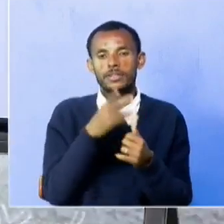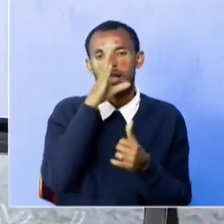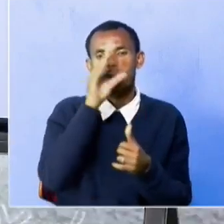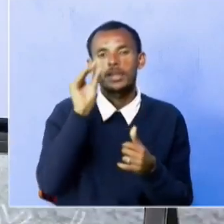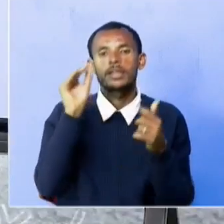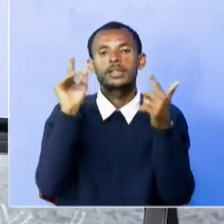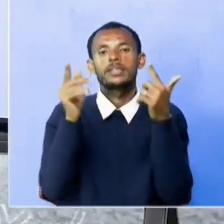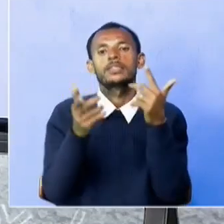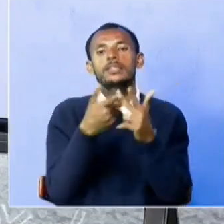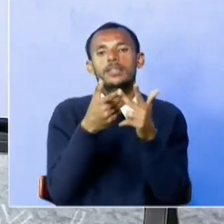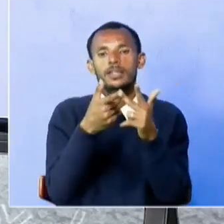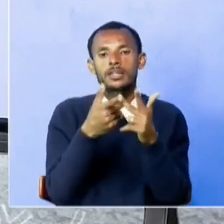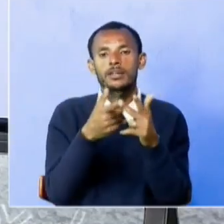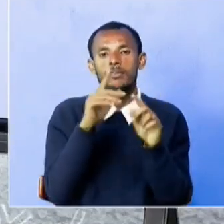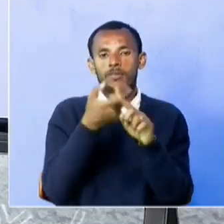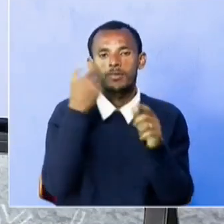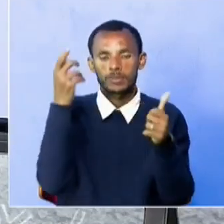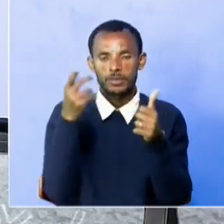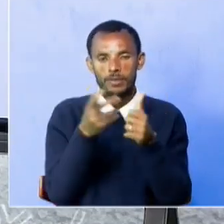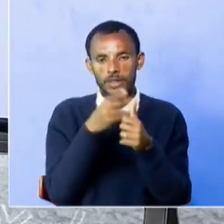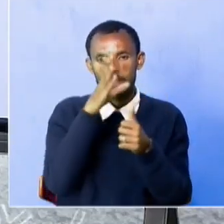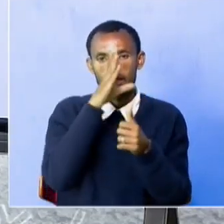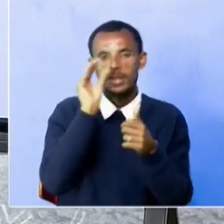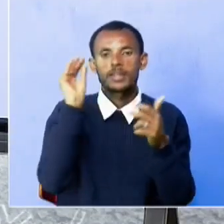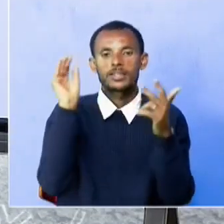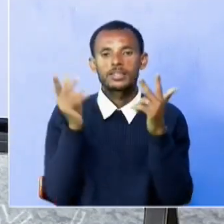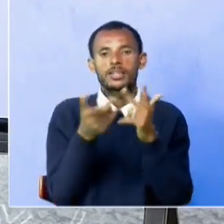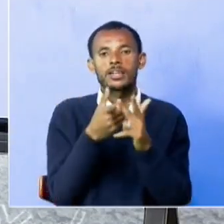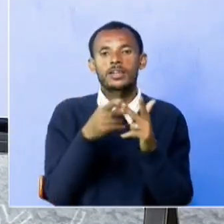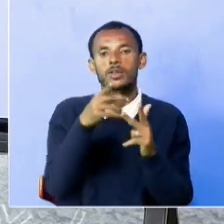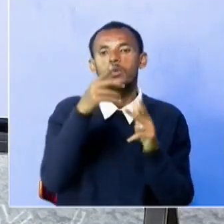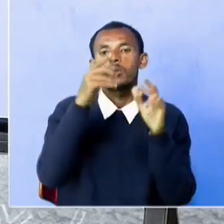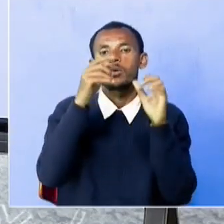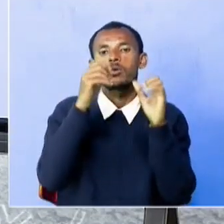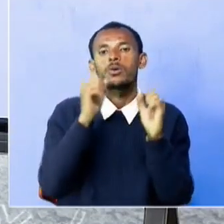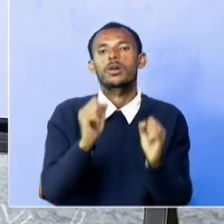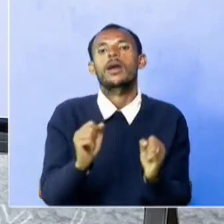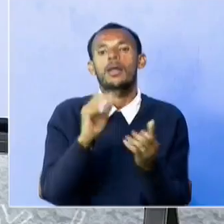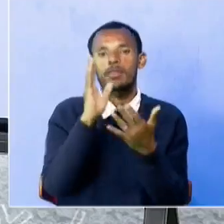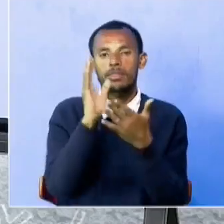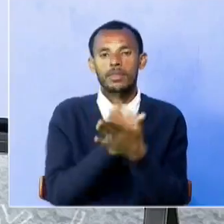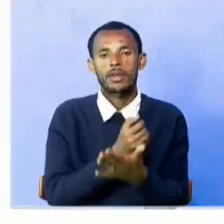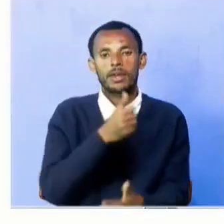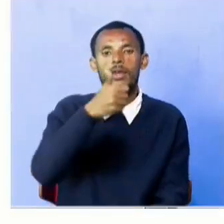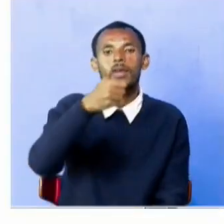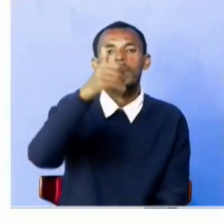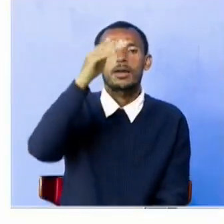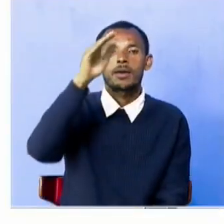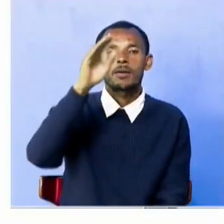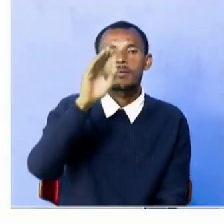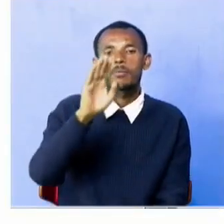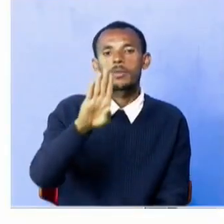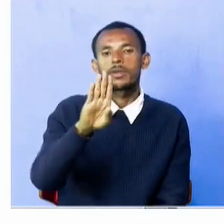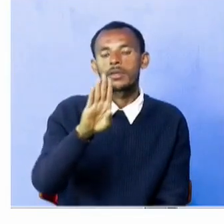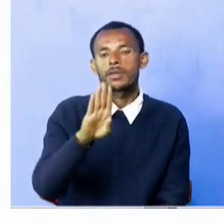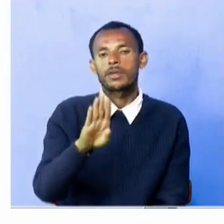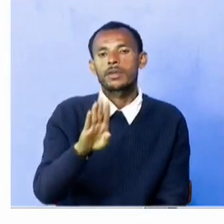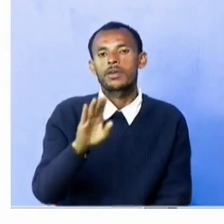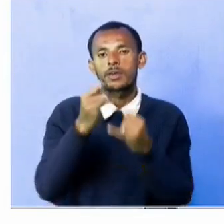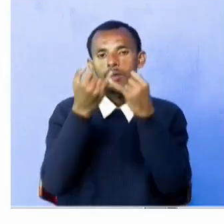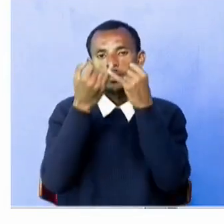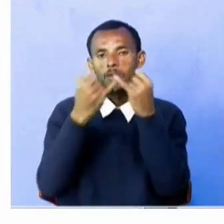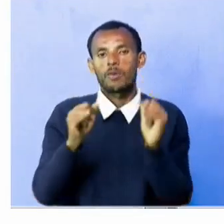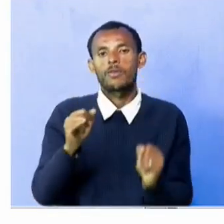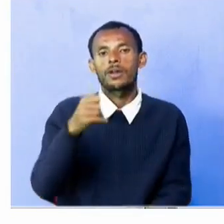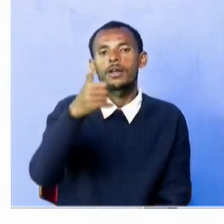one. Okay, from the first and the third, you can take AB over